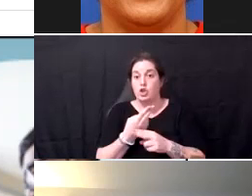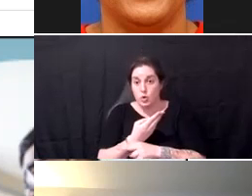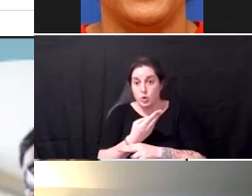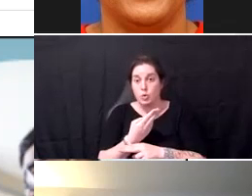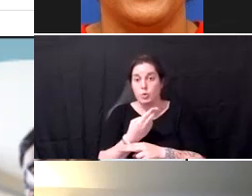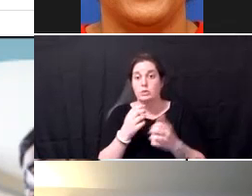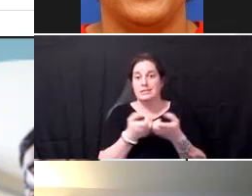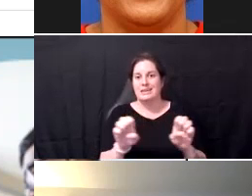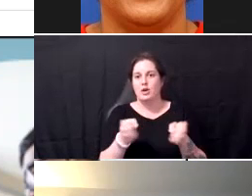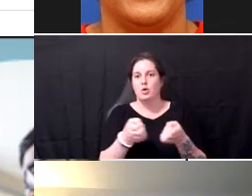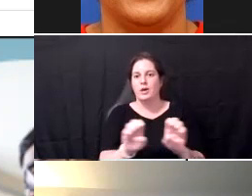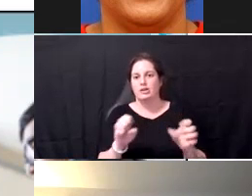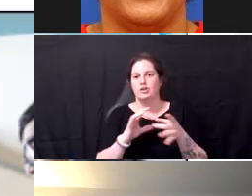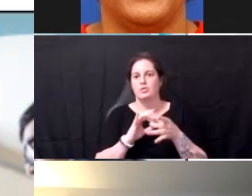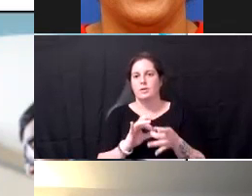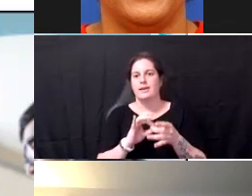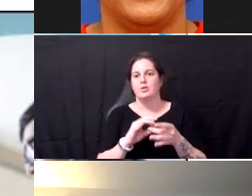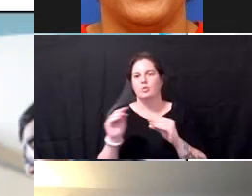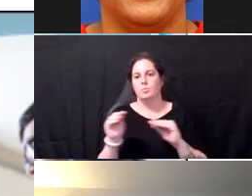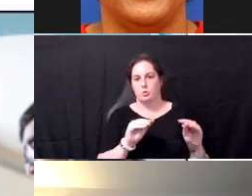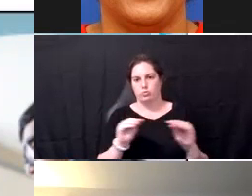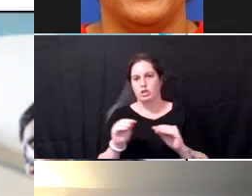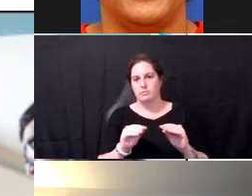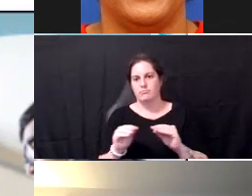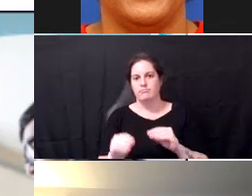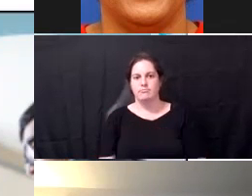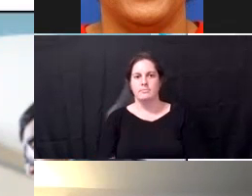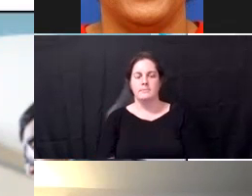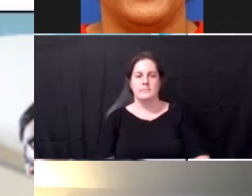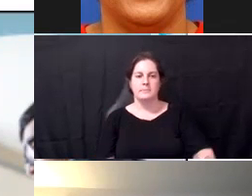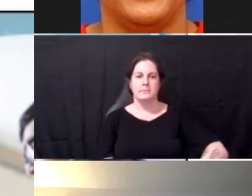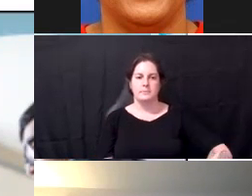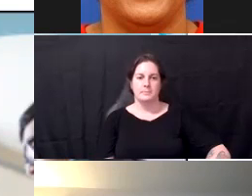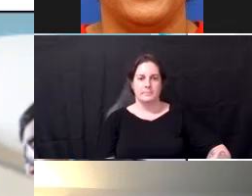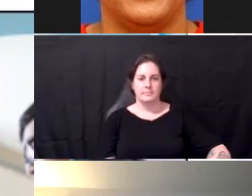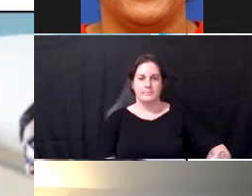of motion. All right. So,